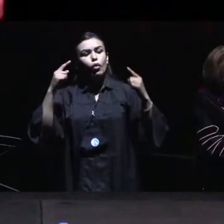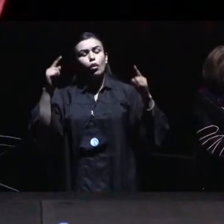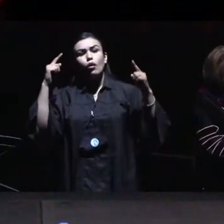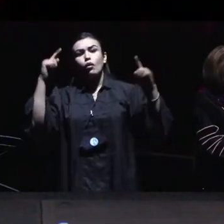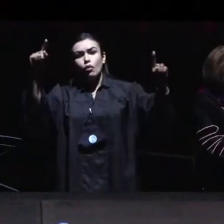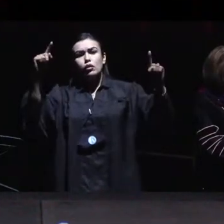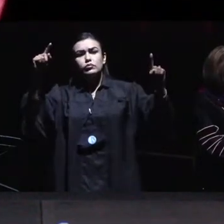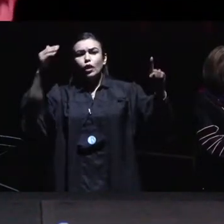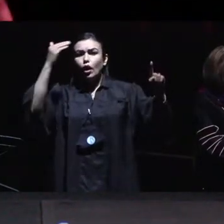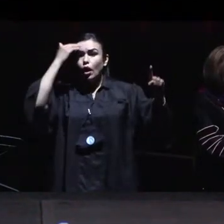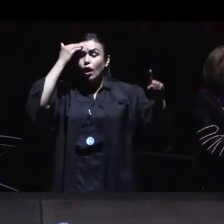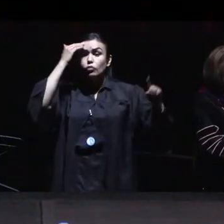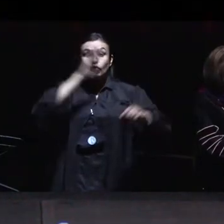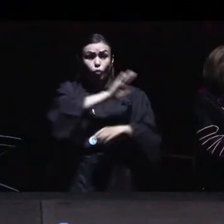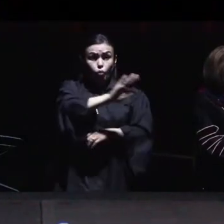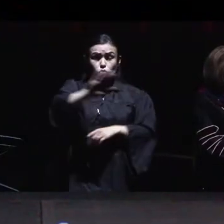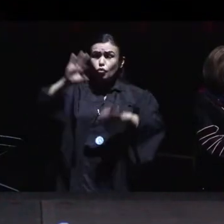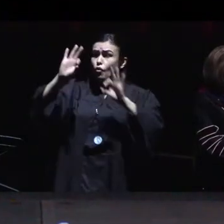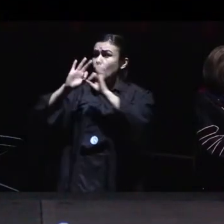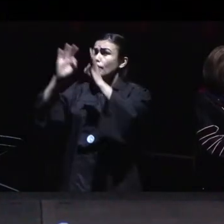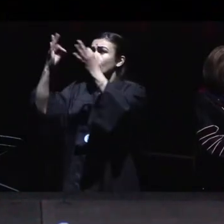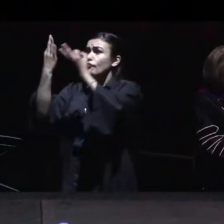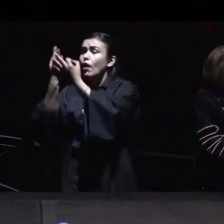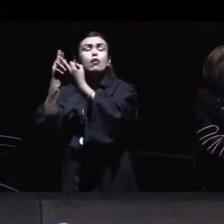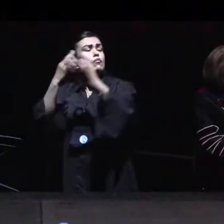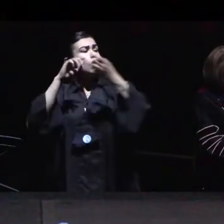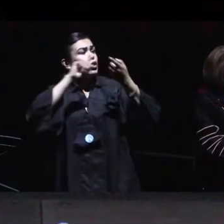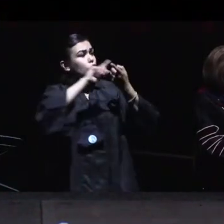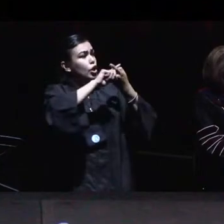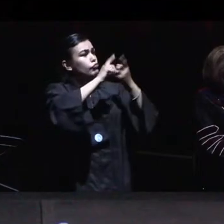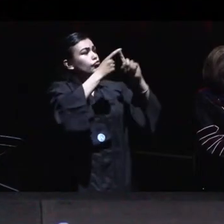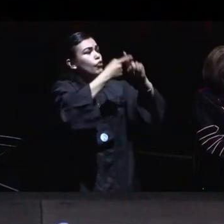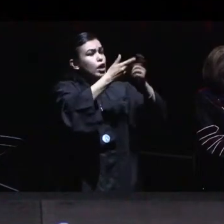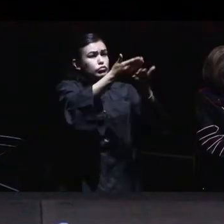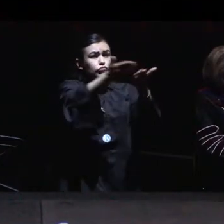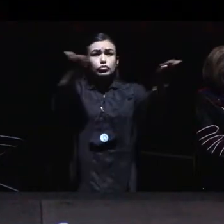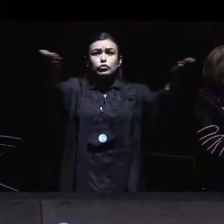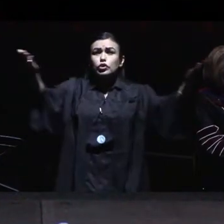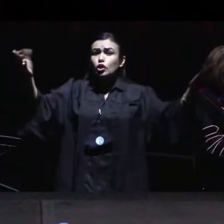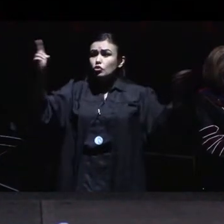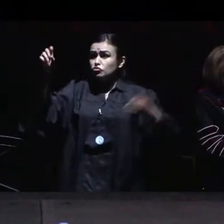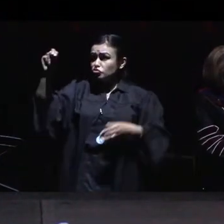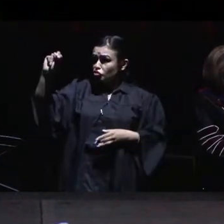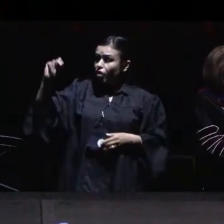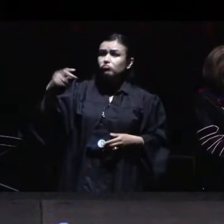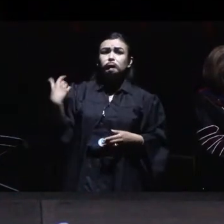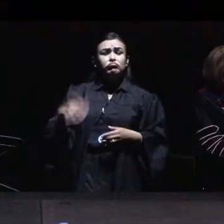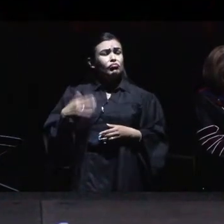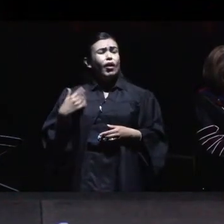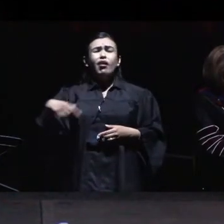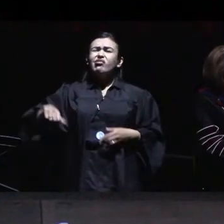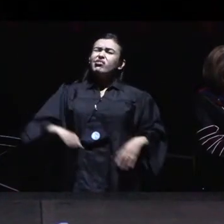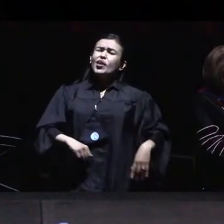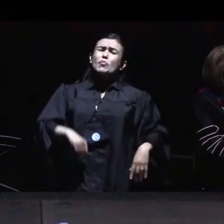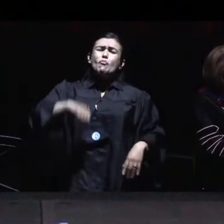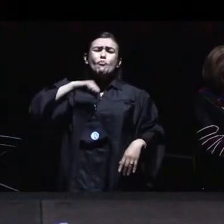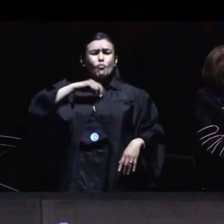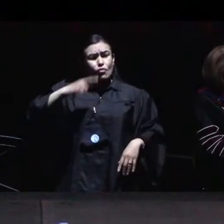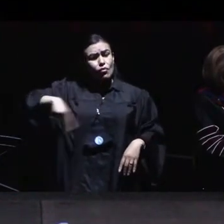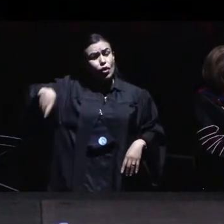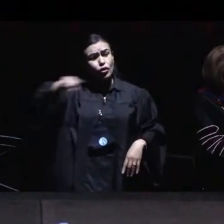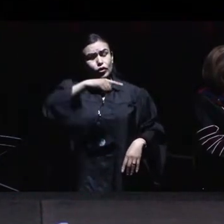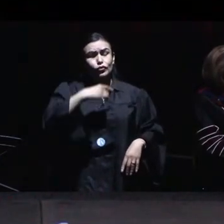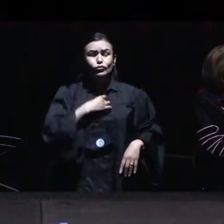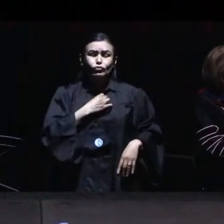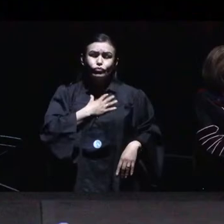and friends all around the Don Haskins Centers are extremely proud and inspired by your determination.